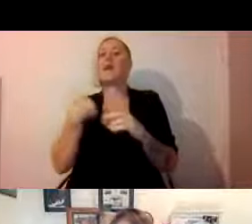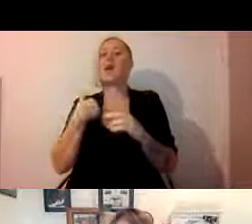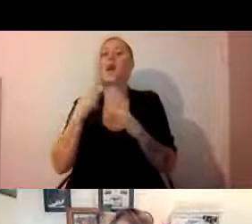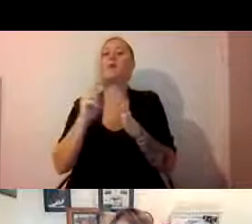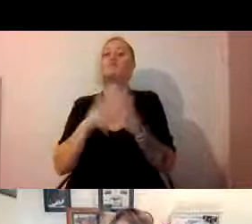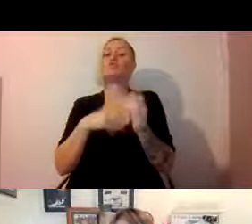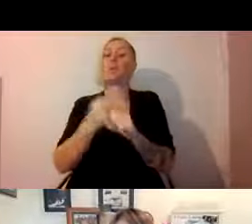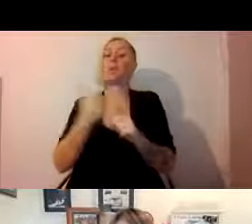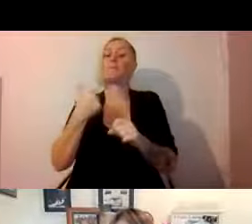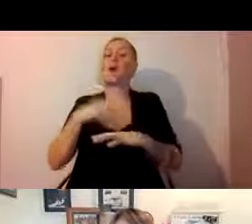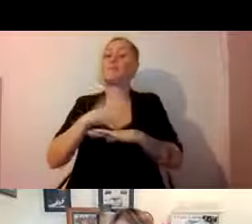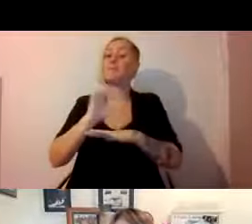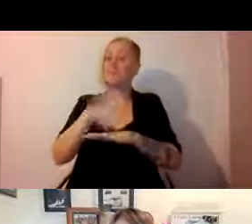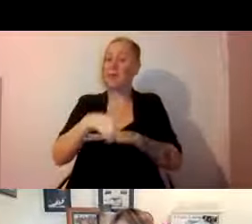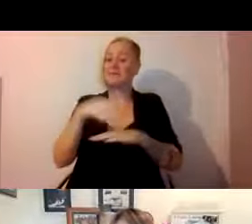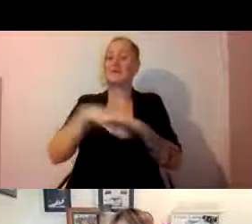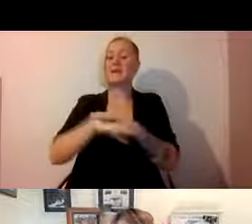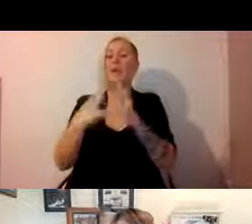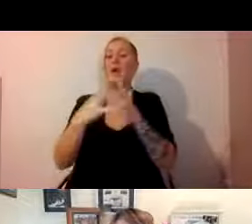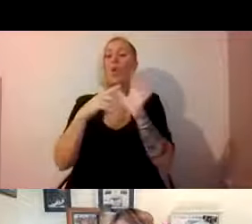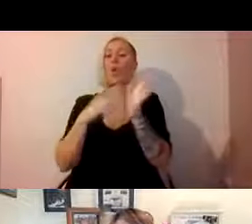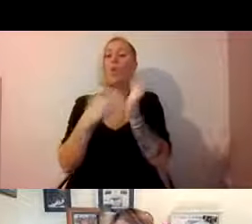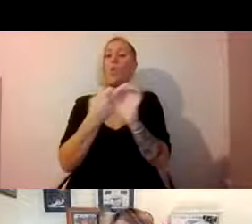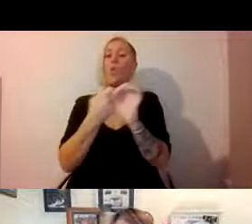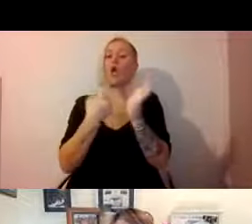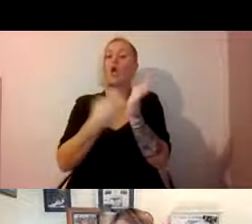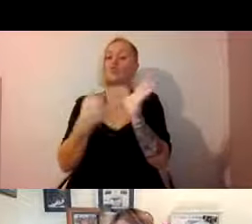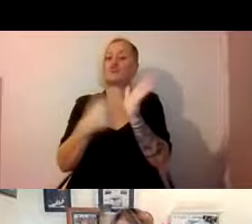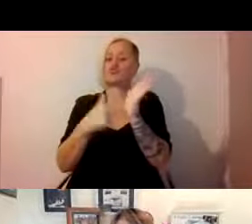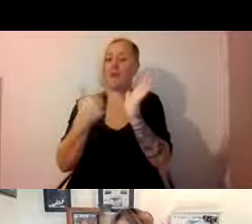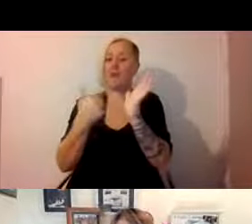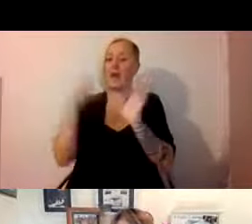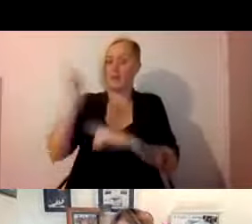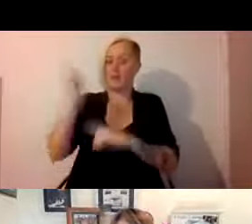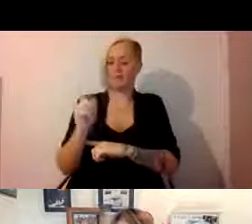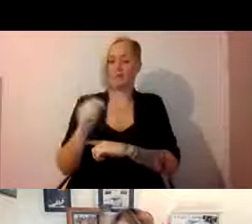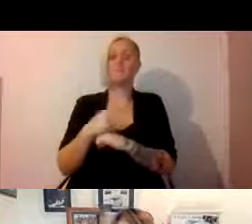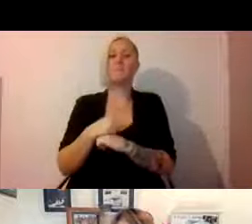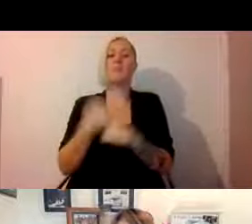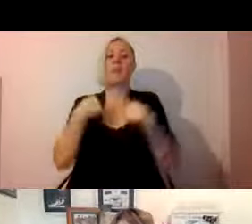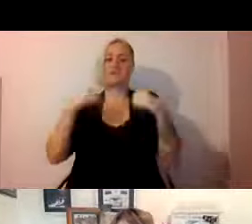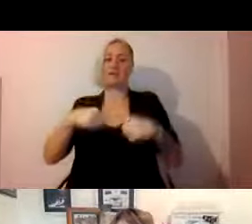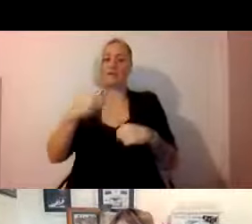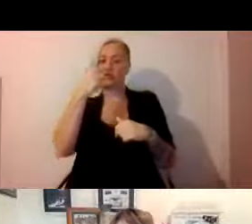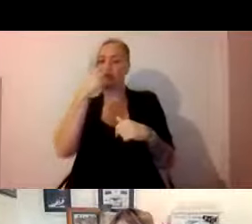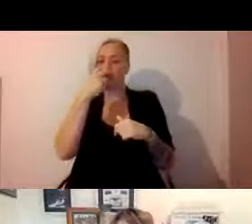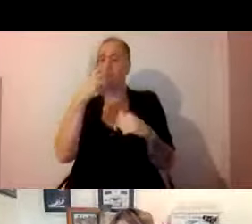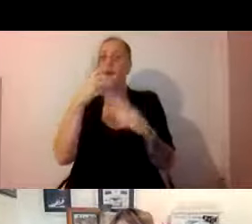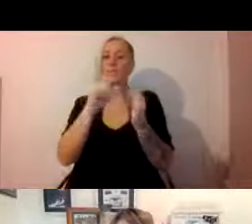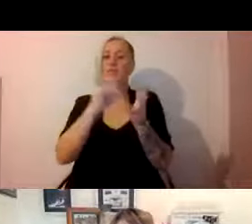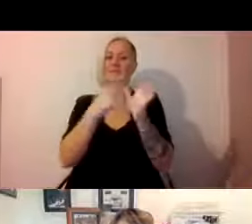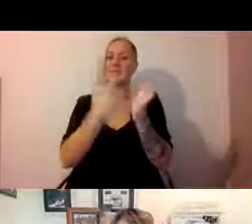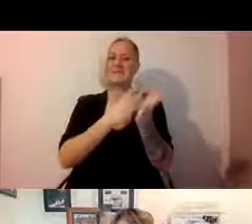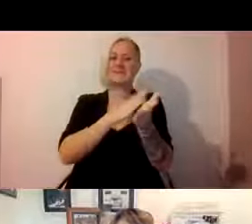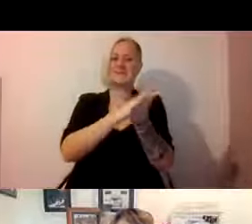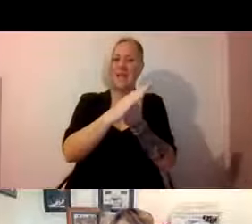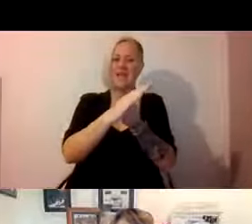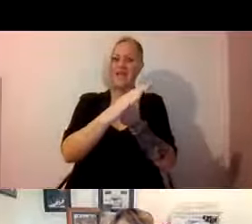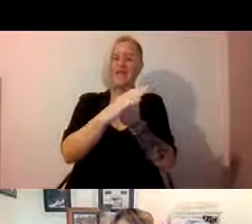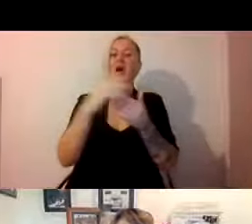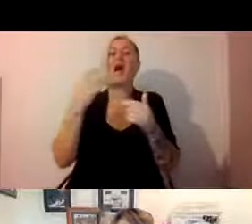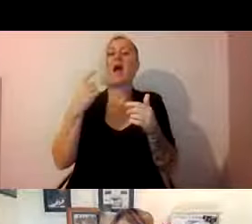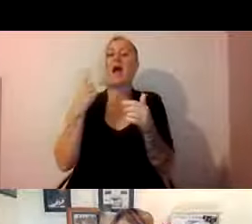Wangaratta at the moment. I'm here tonight with Sarah, who's our head of GAMSAT and MMI at Halad, and